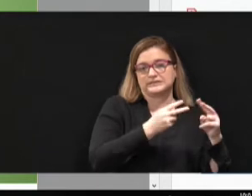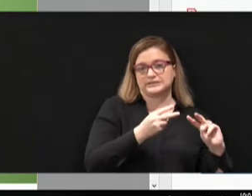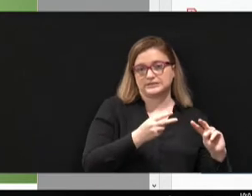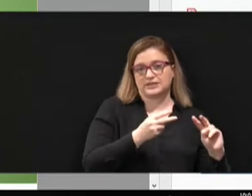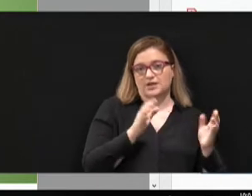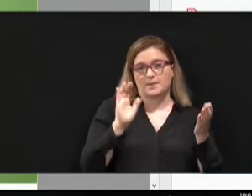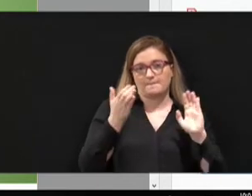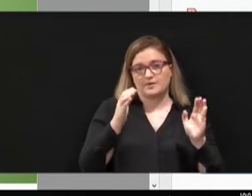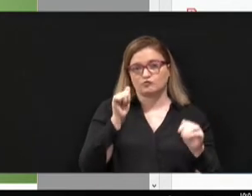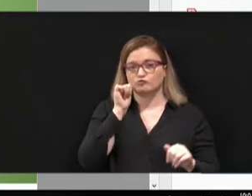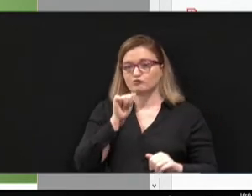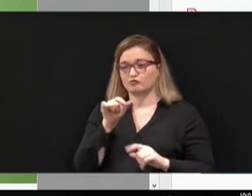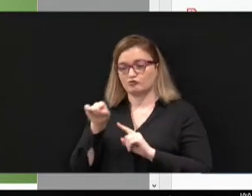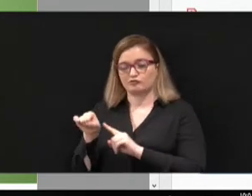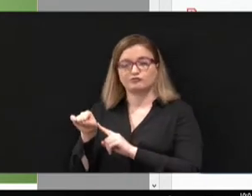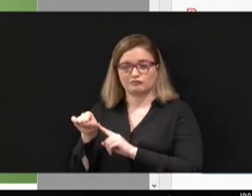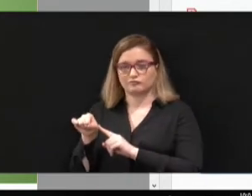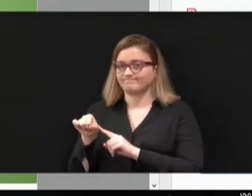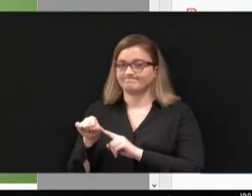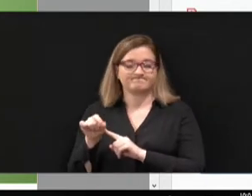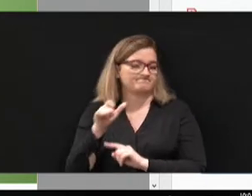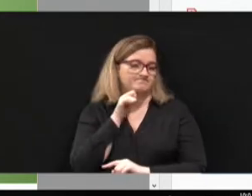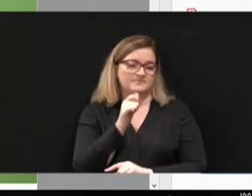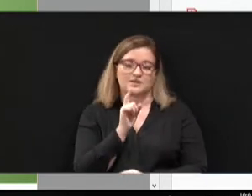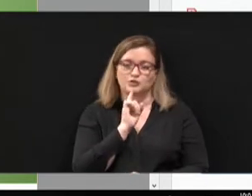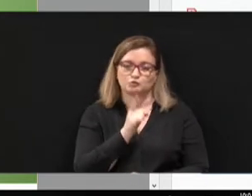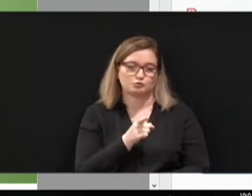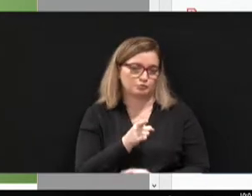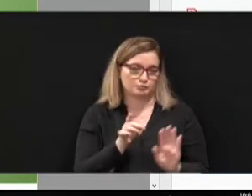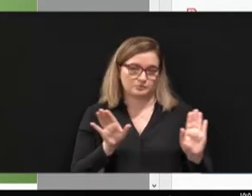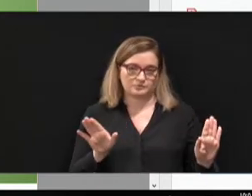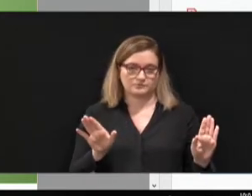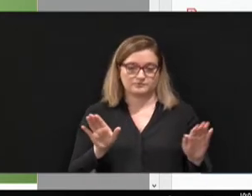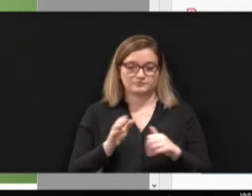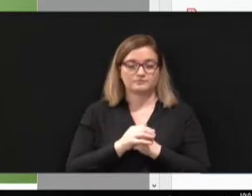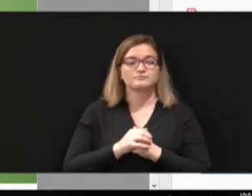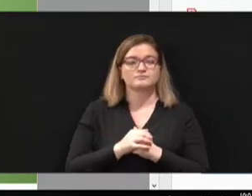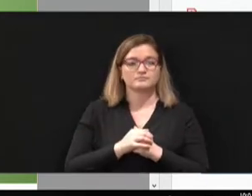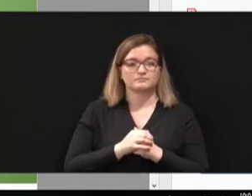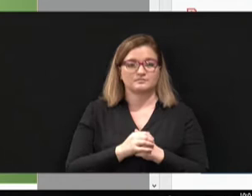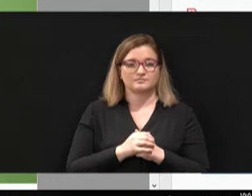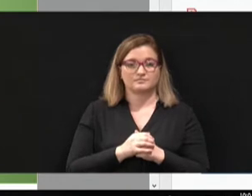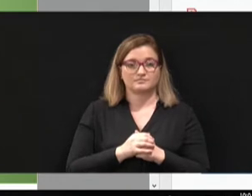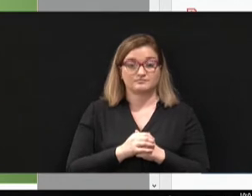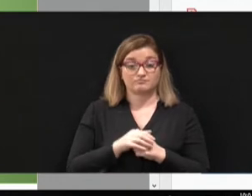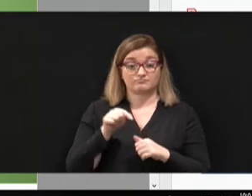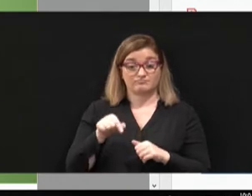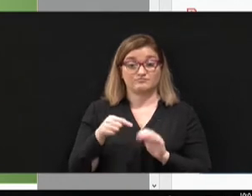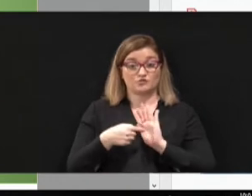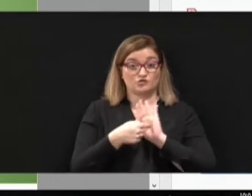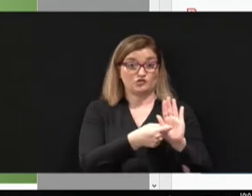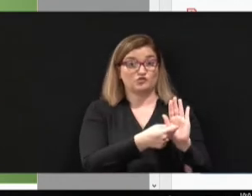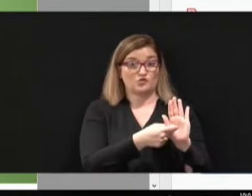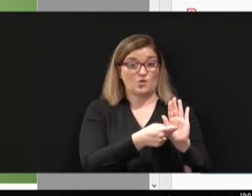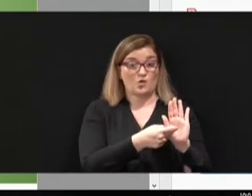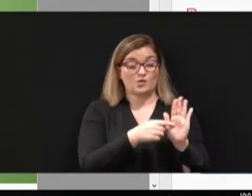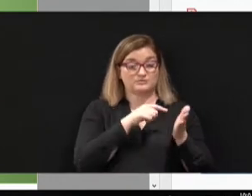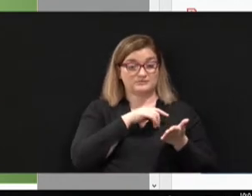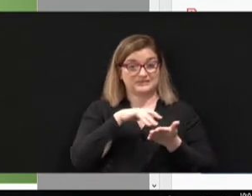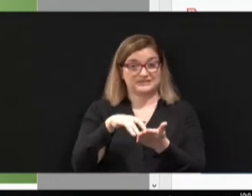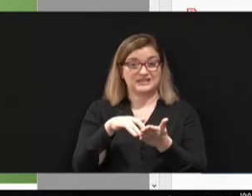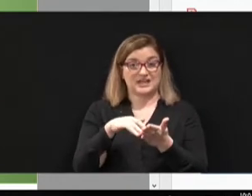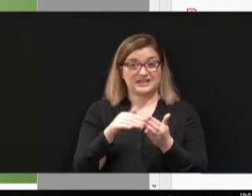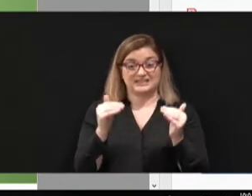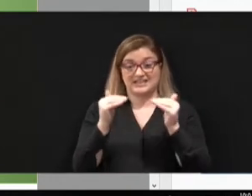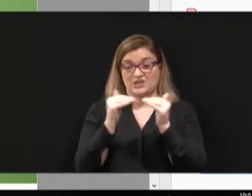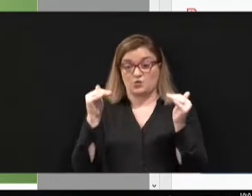not true. Sally Shaywitz's study from the Yale University shows that there's an equal number of boys and girls